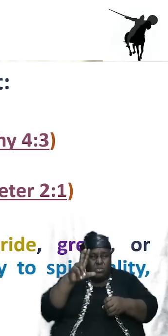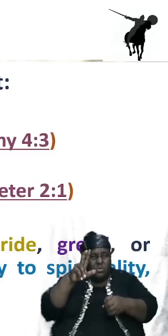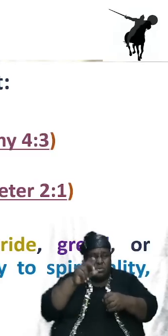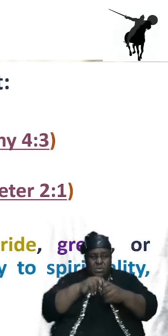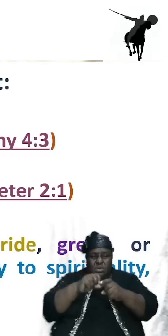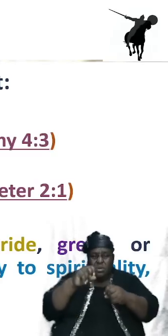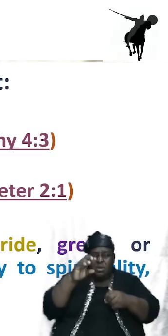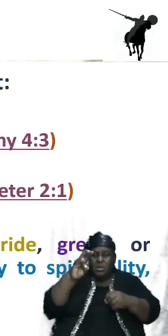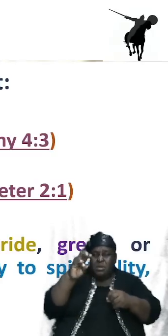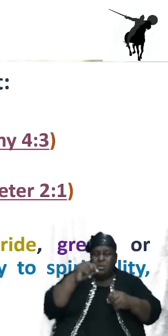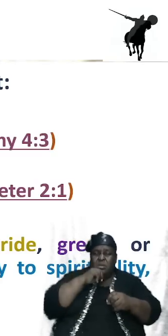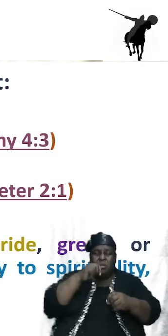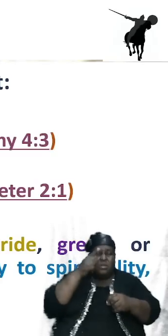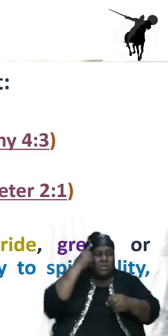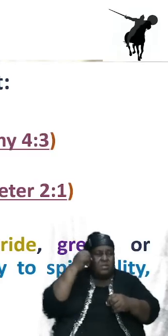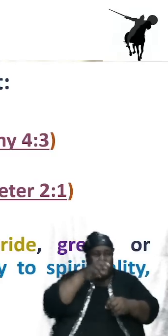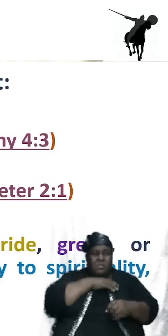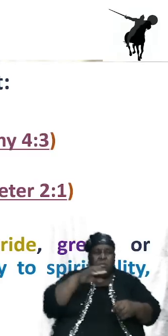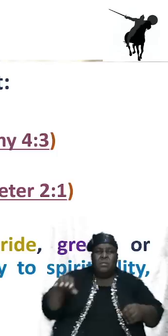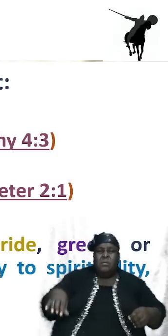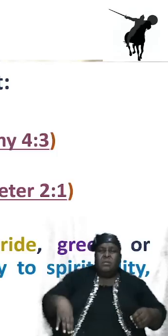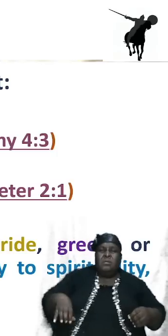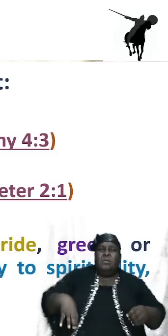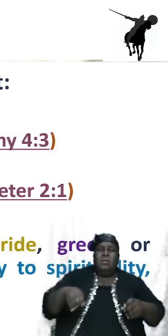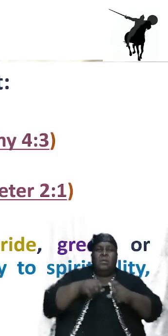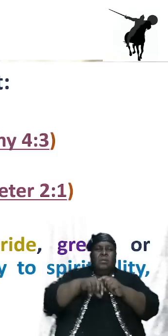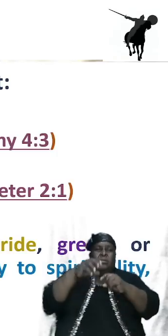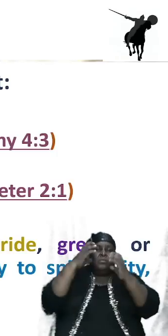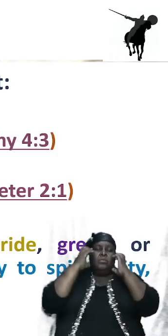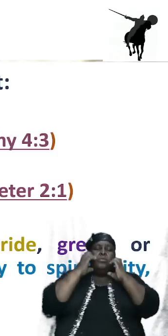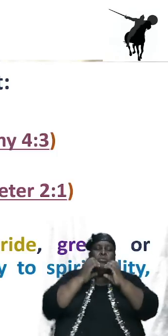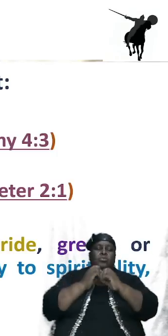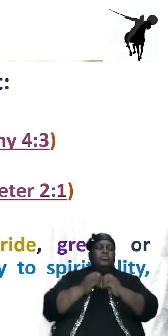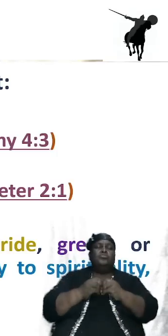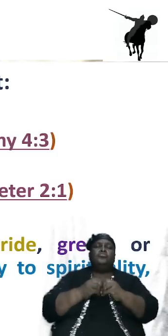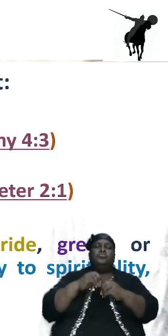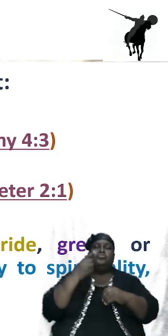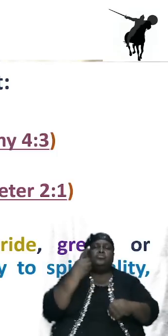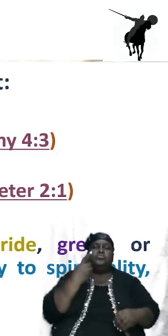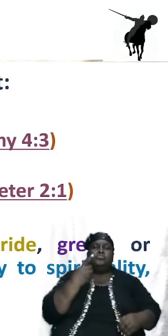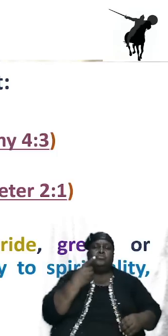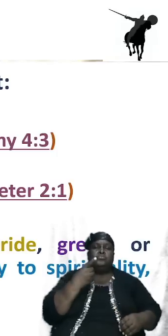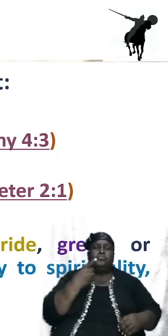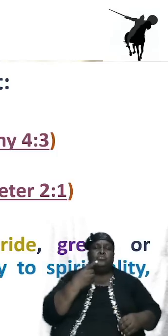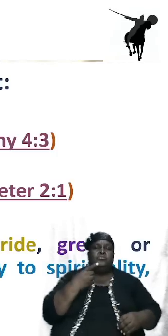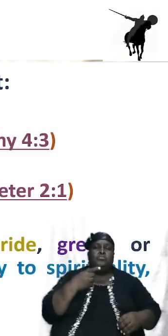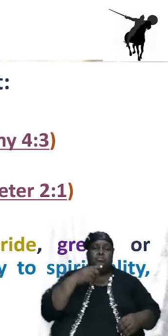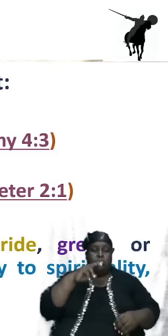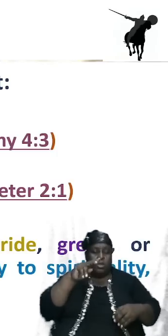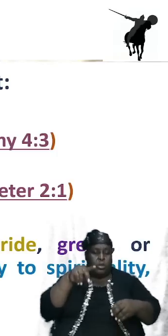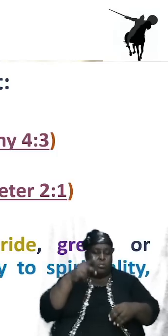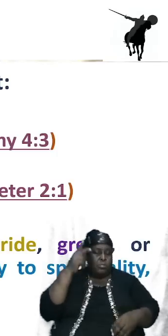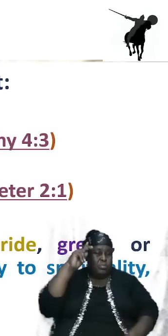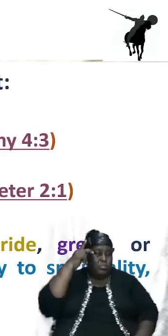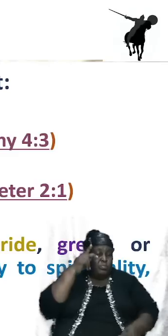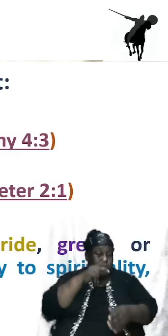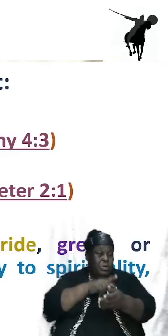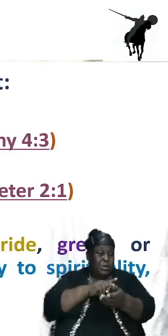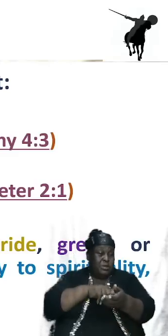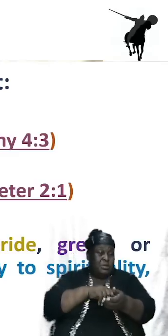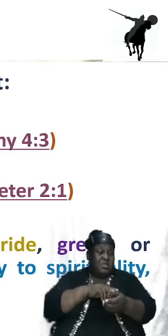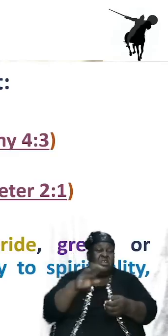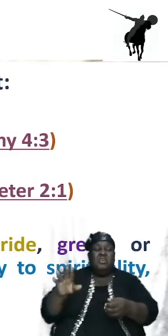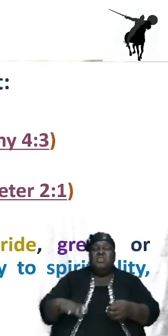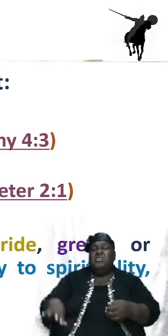for the Christians. It was for the Jews only. Amen. And therefore, Peter didn't fully understand.